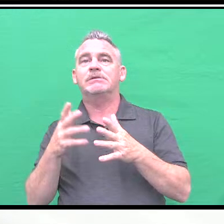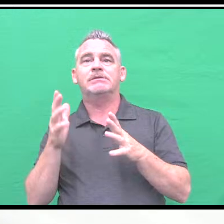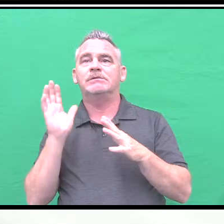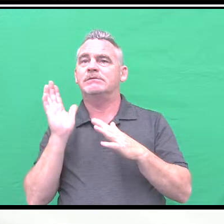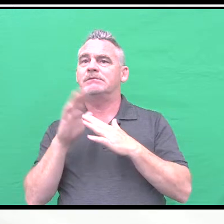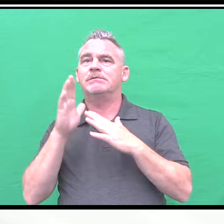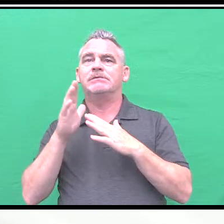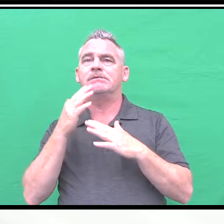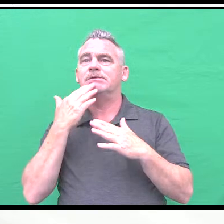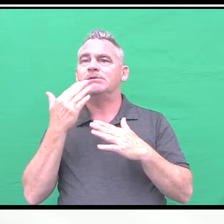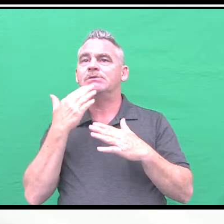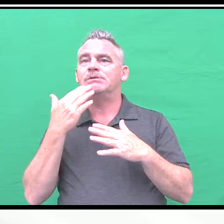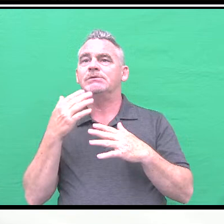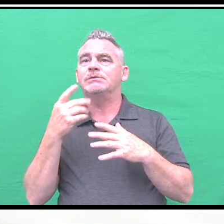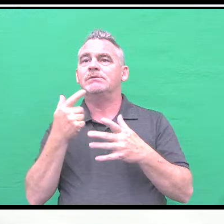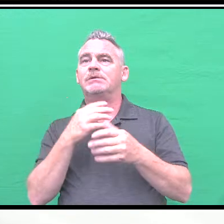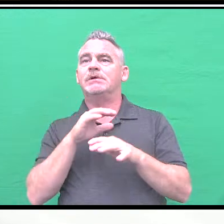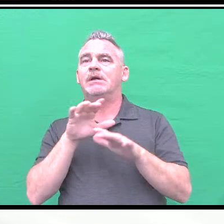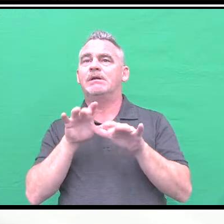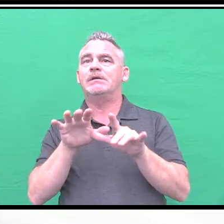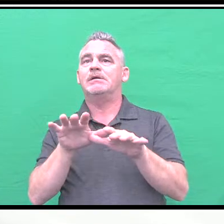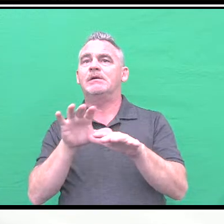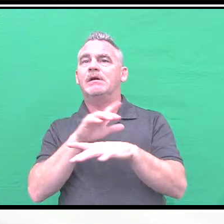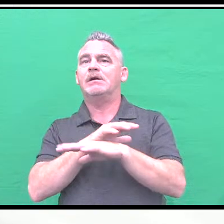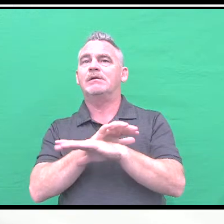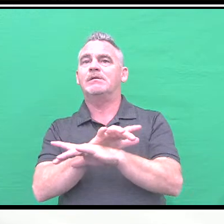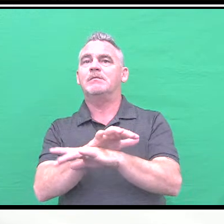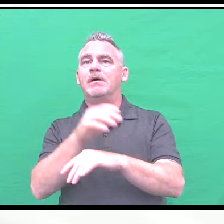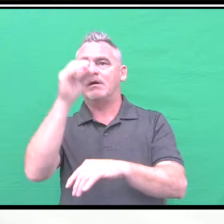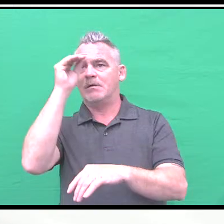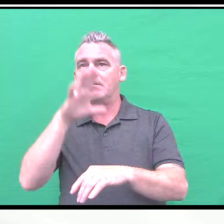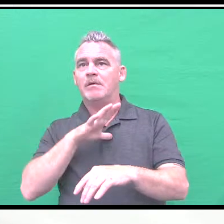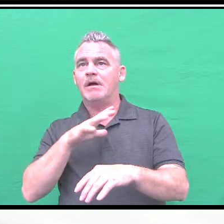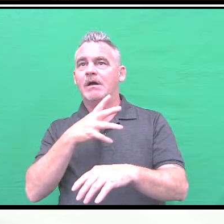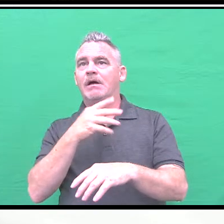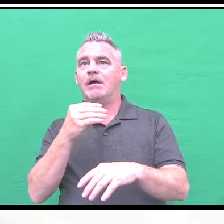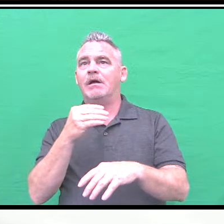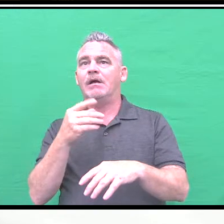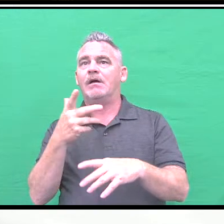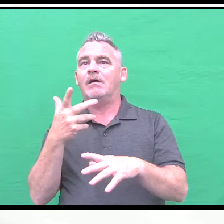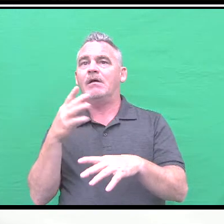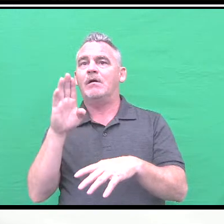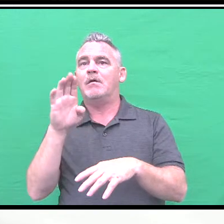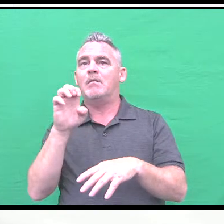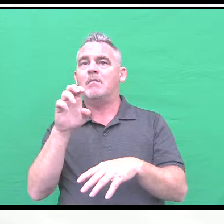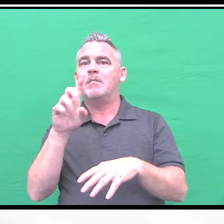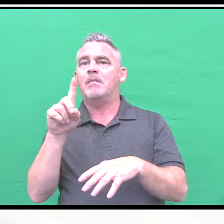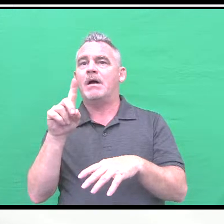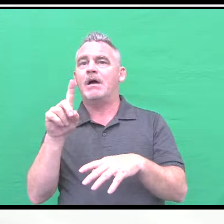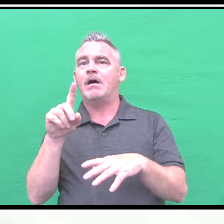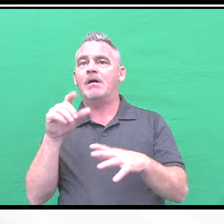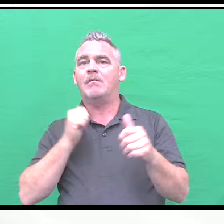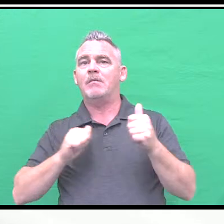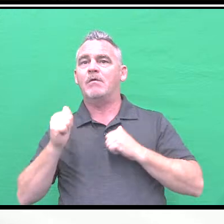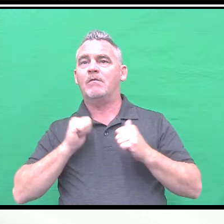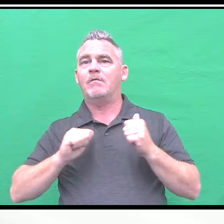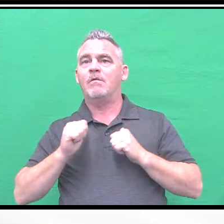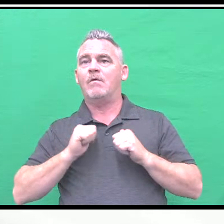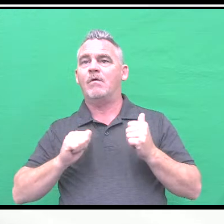dressed like Spider-Man, and we had another one who performed with his whole band, which was pretty surreal, and somebody else did like a Fresh Prince of Bel-Air